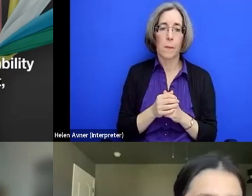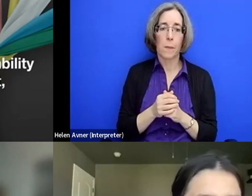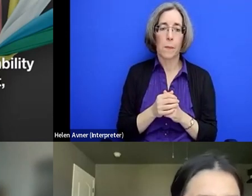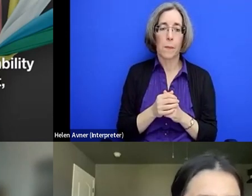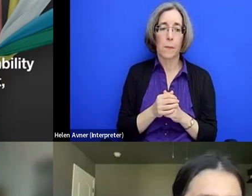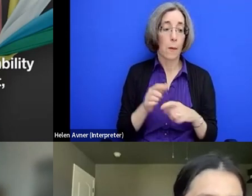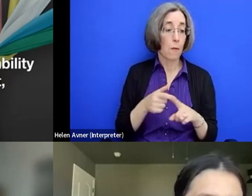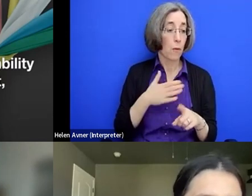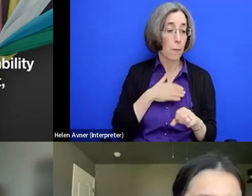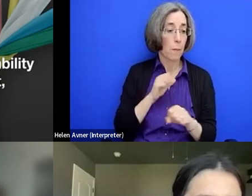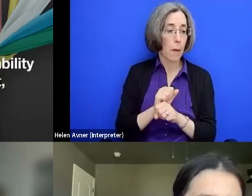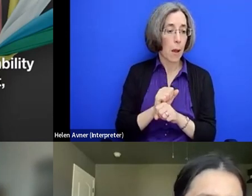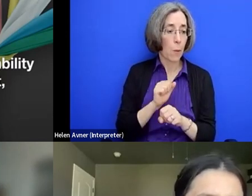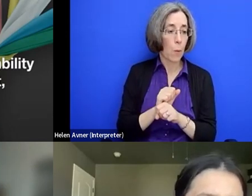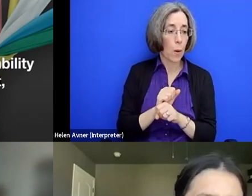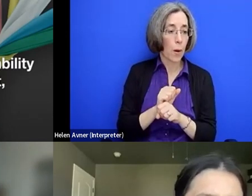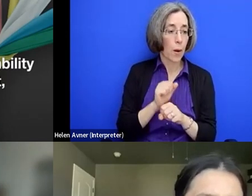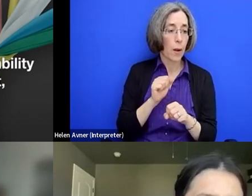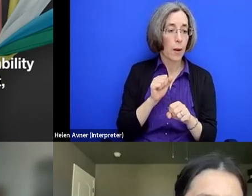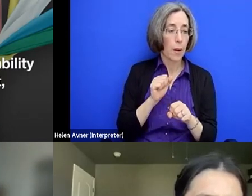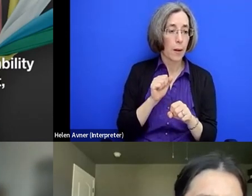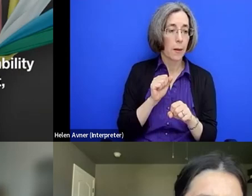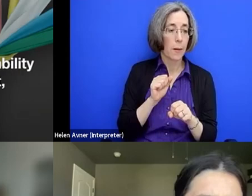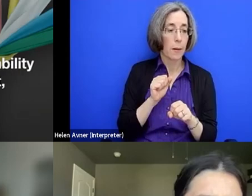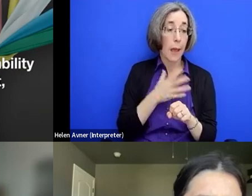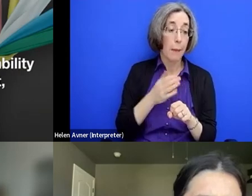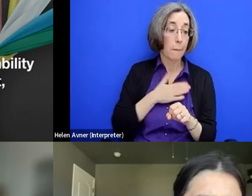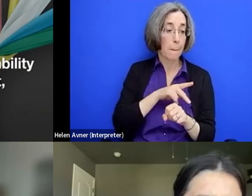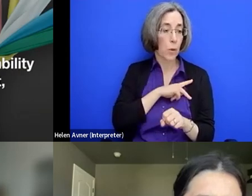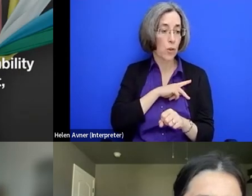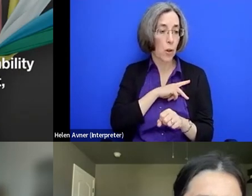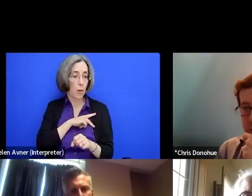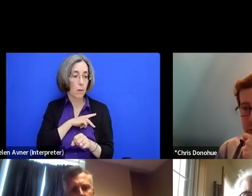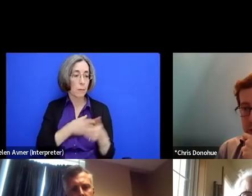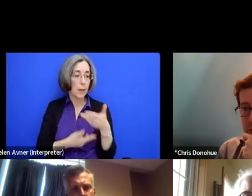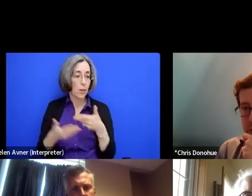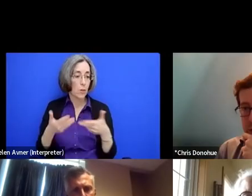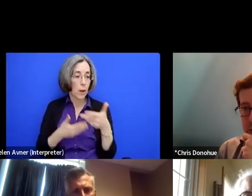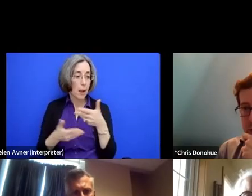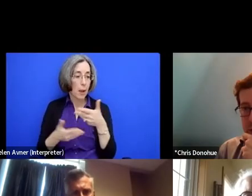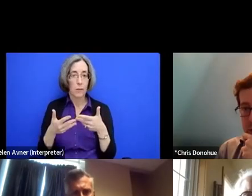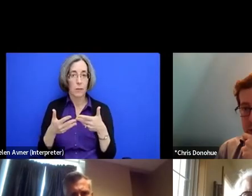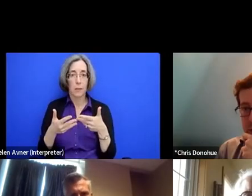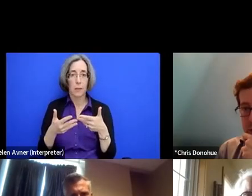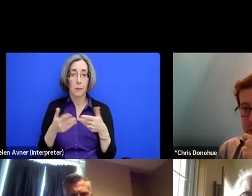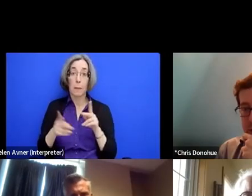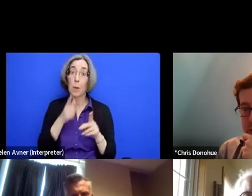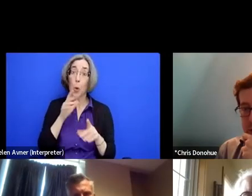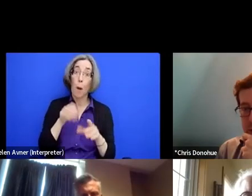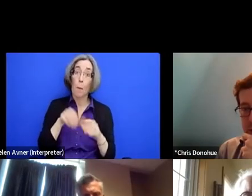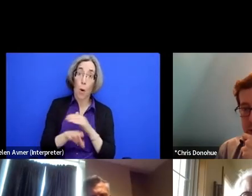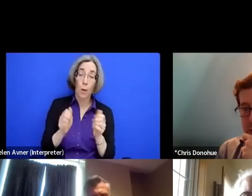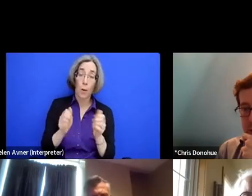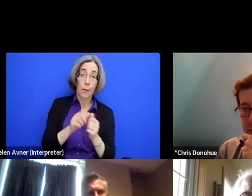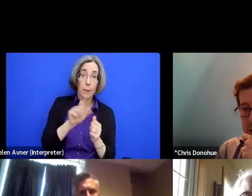both my personal and my work interactions with folks who both might have been born with a disability or acquired